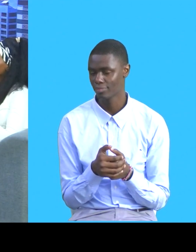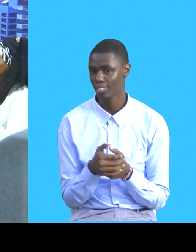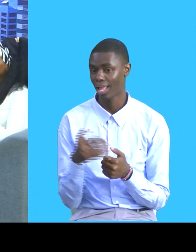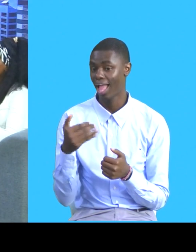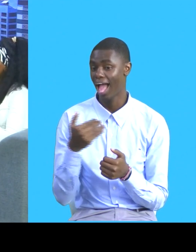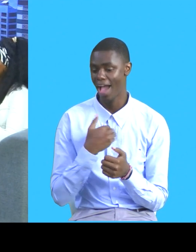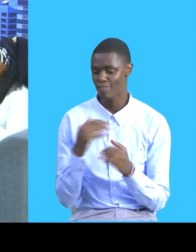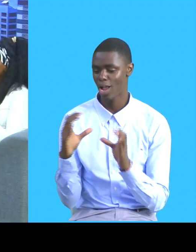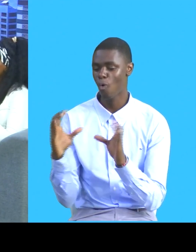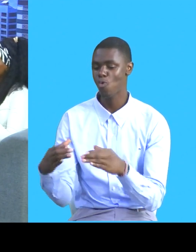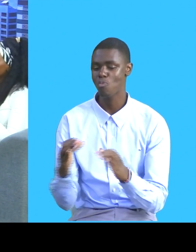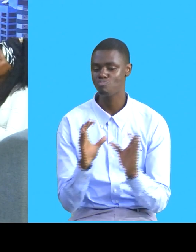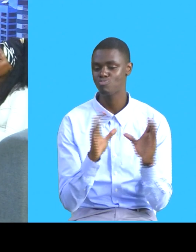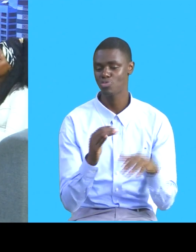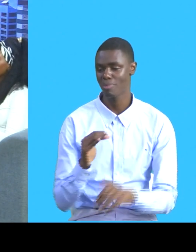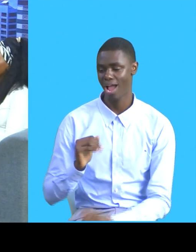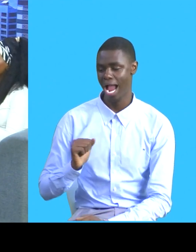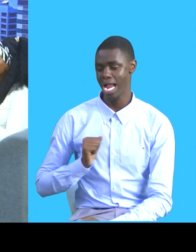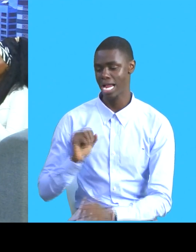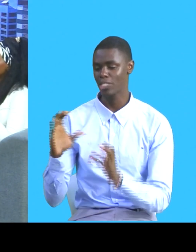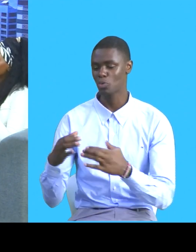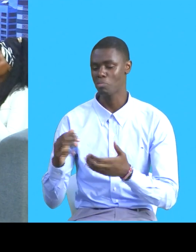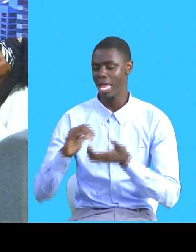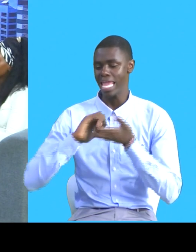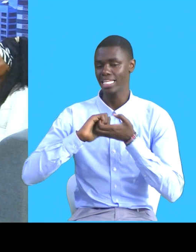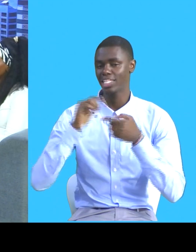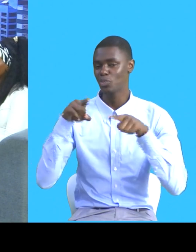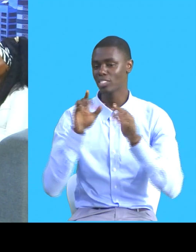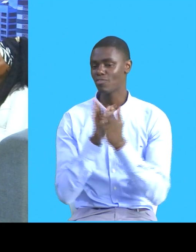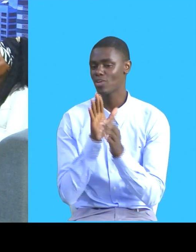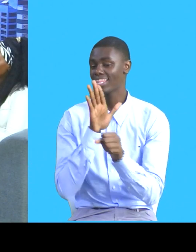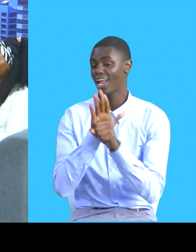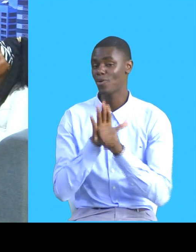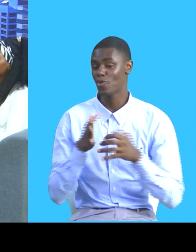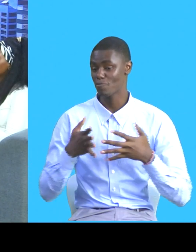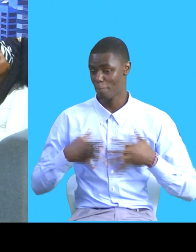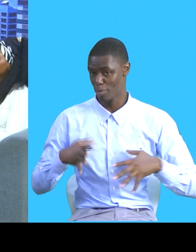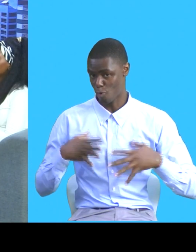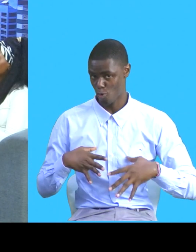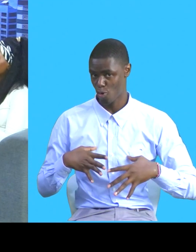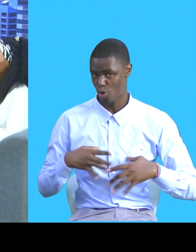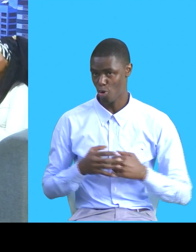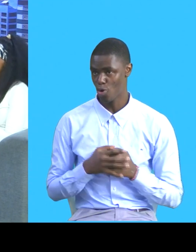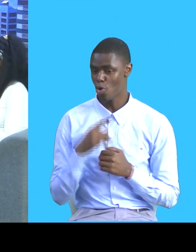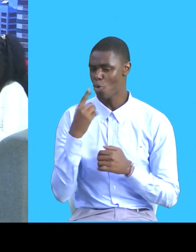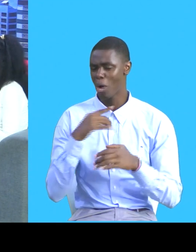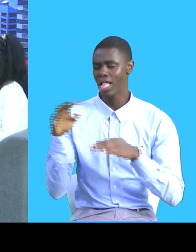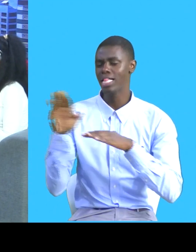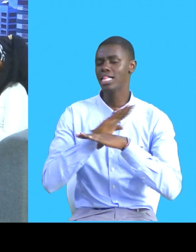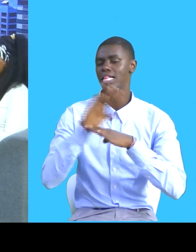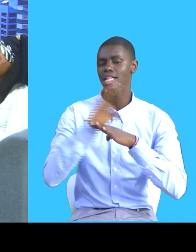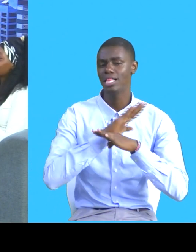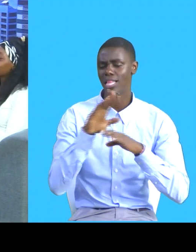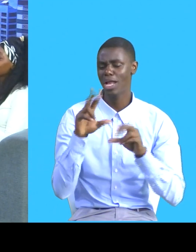having these groups, girls group, engaging yourself with a lot of people who are busy,